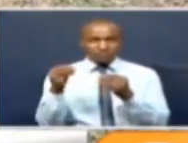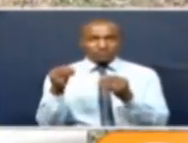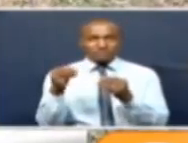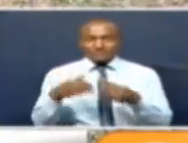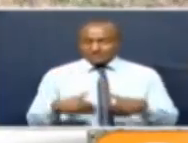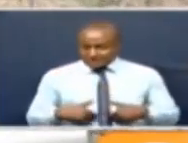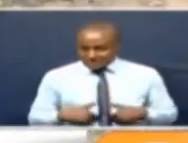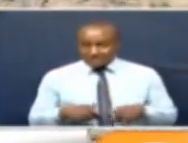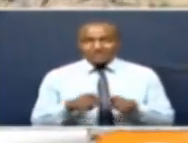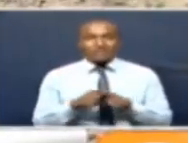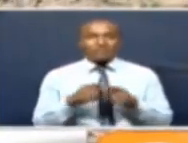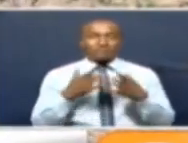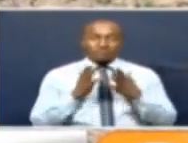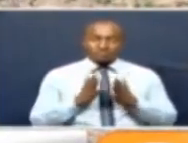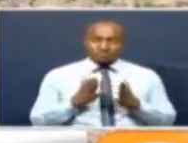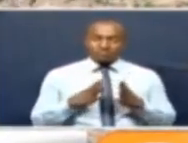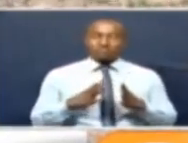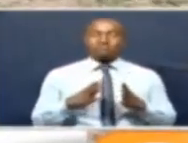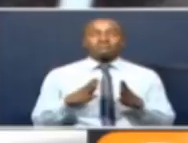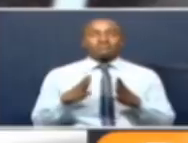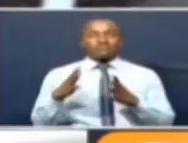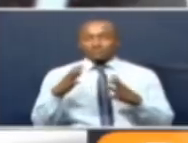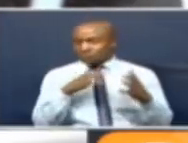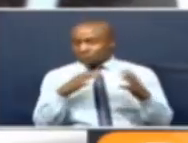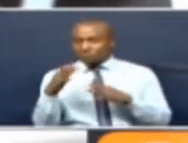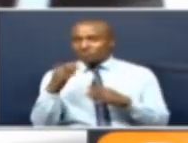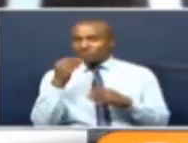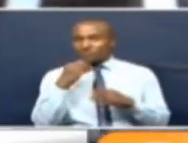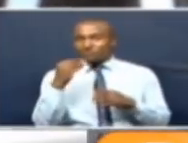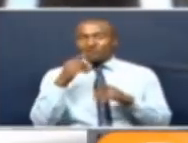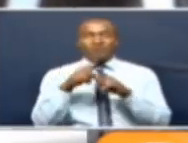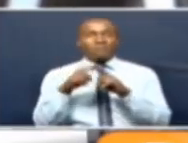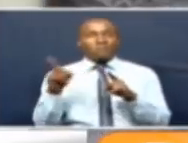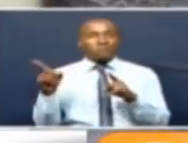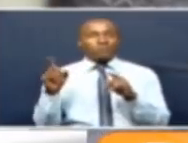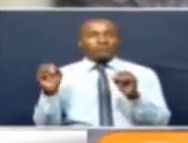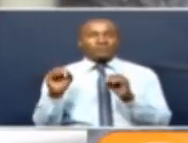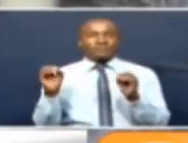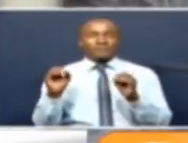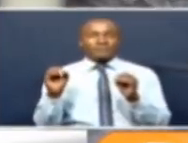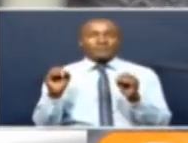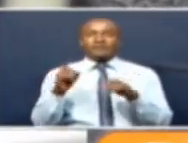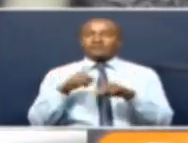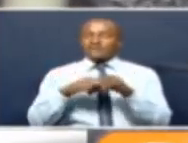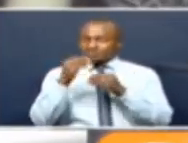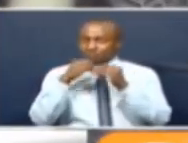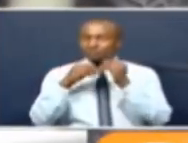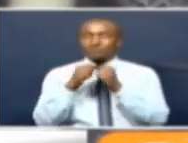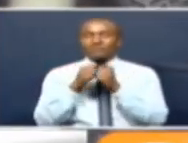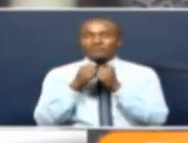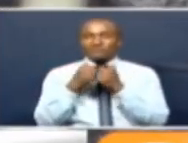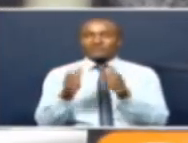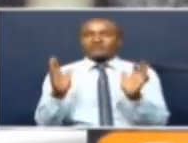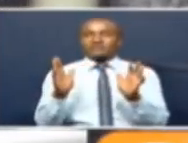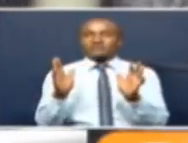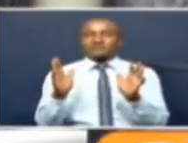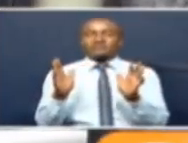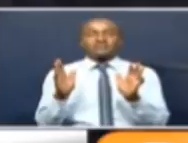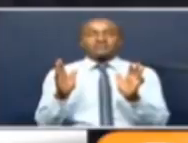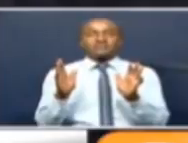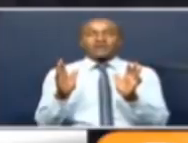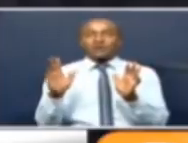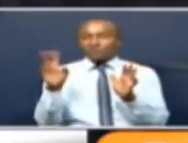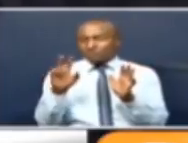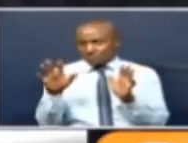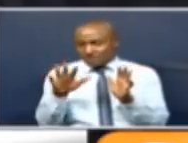even humans sometimes scramble for food. It is, however, not the case here. After everyone has been served, it is time to look for a